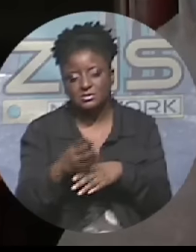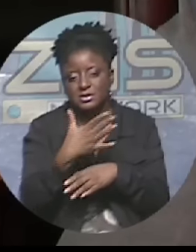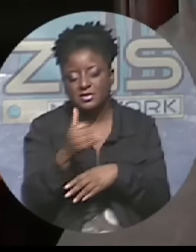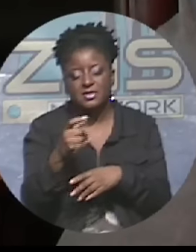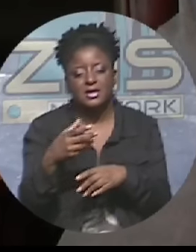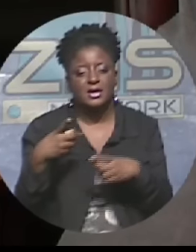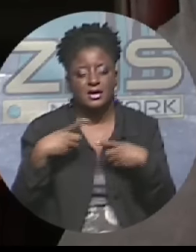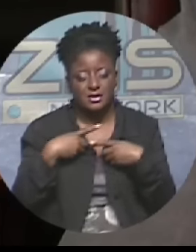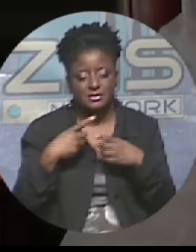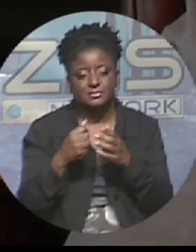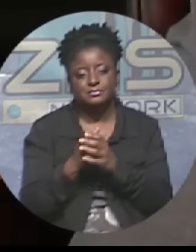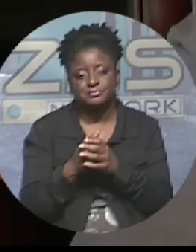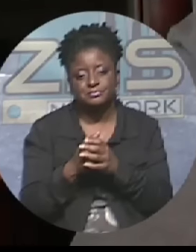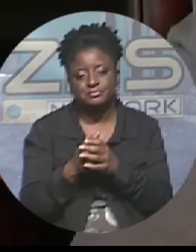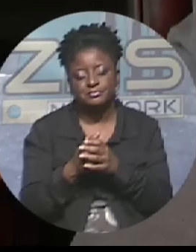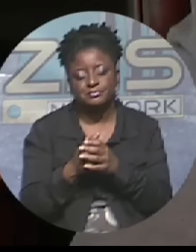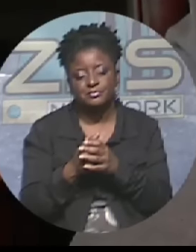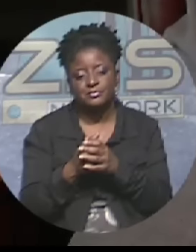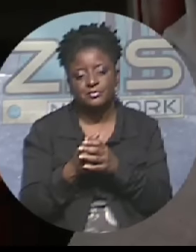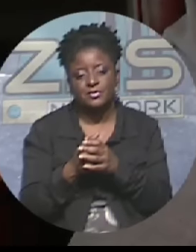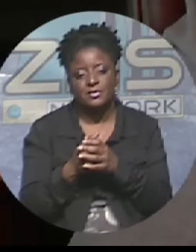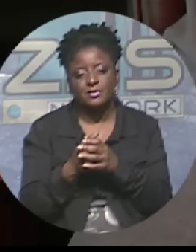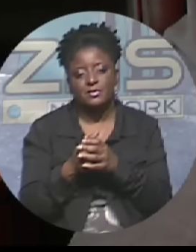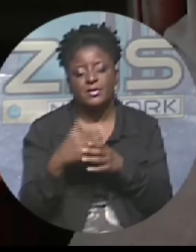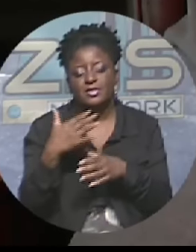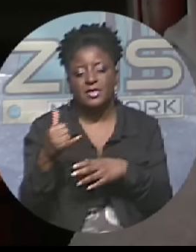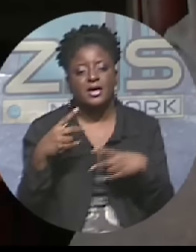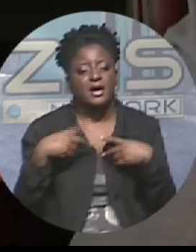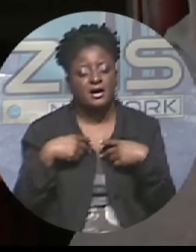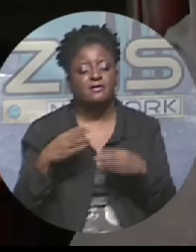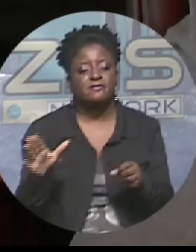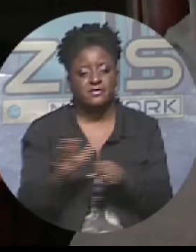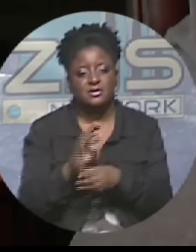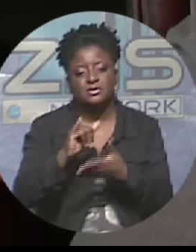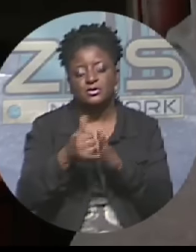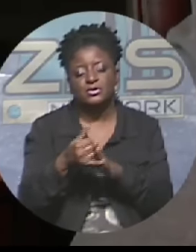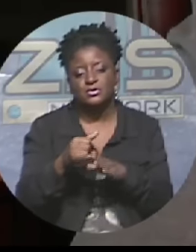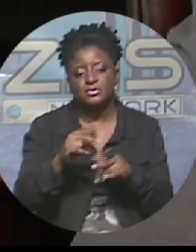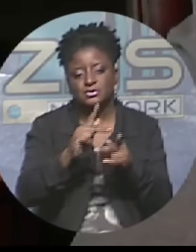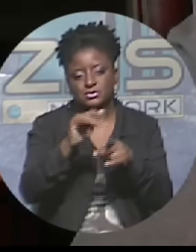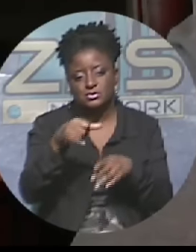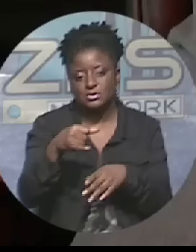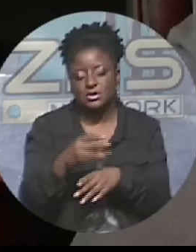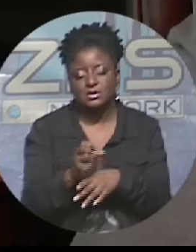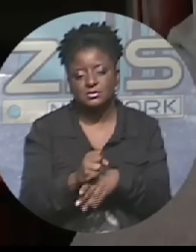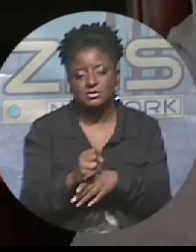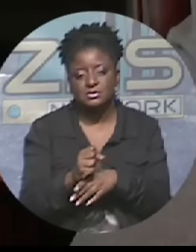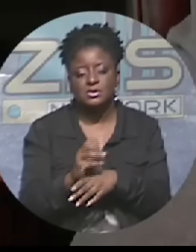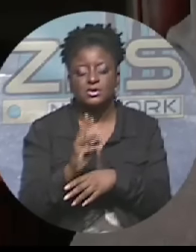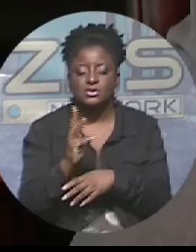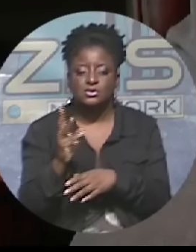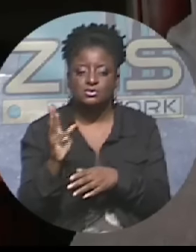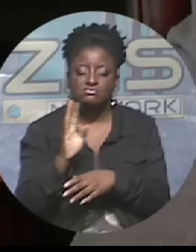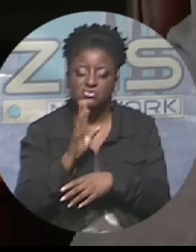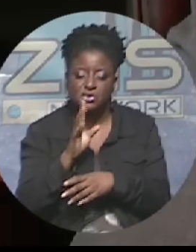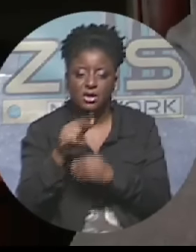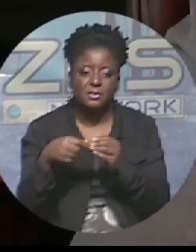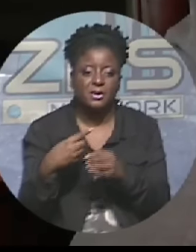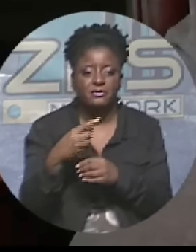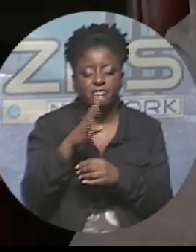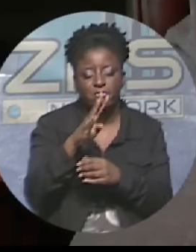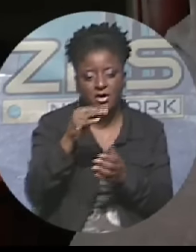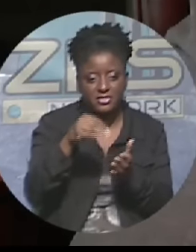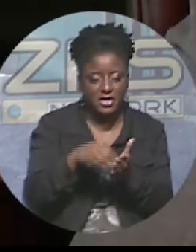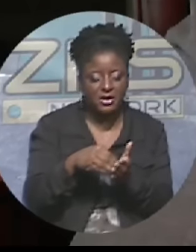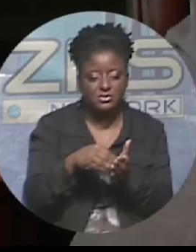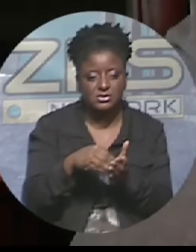held, and so they have moved to fill those positions. Again, you're talking about about